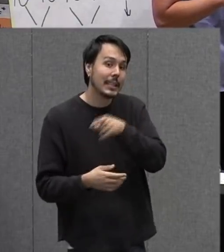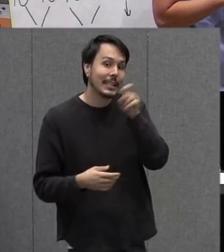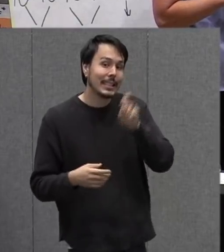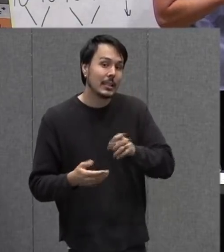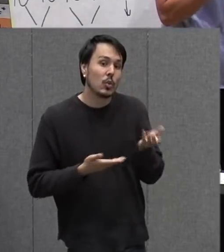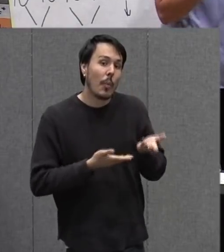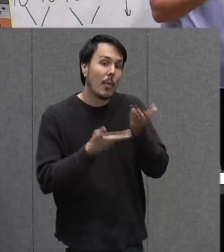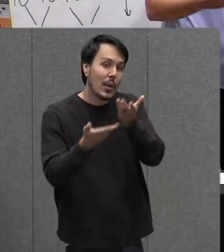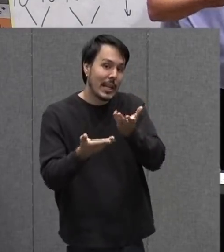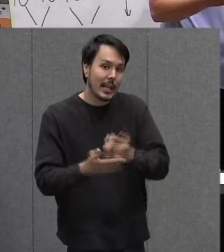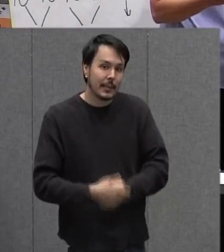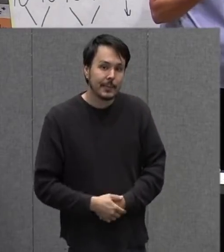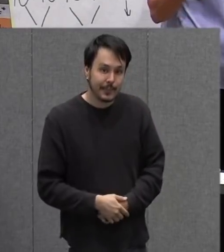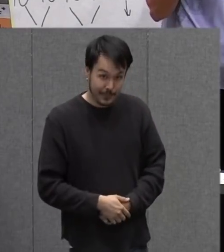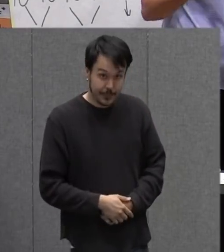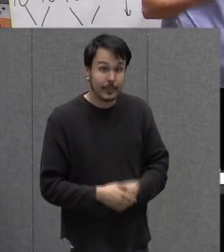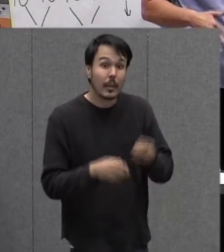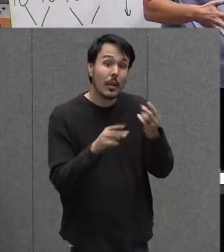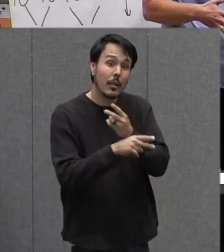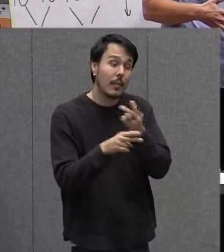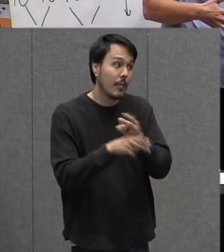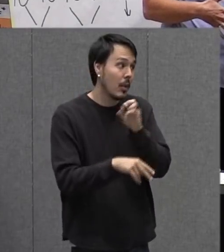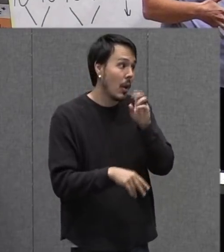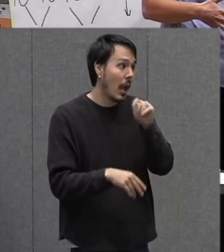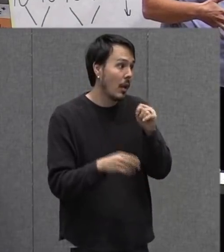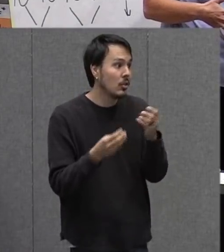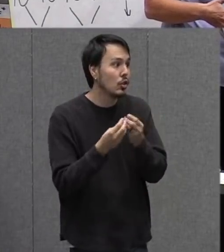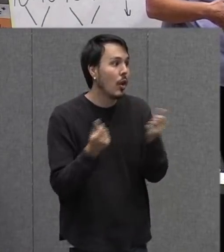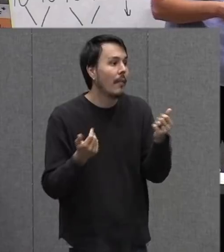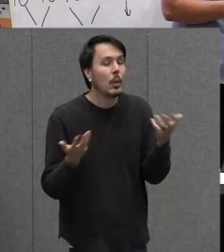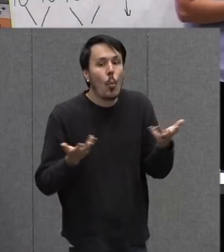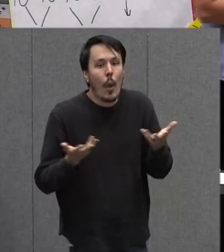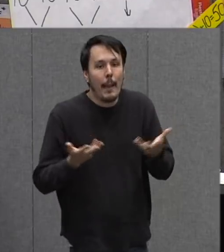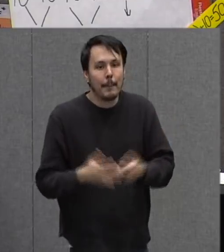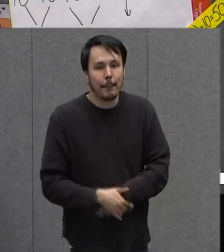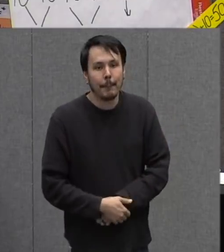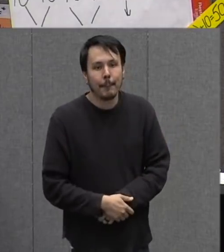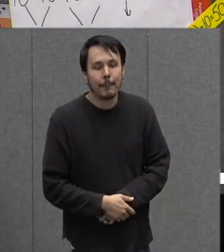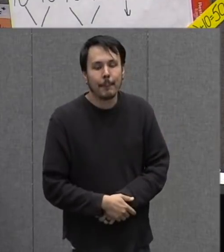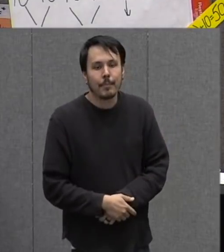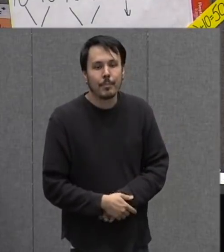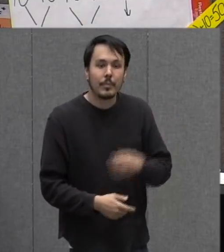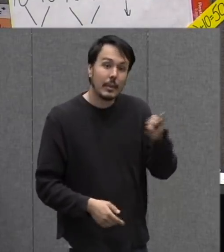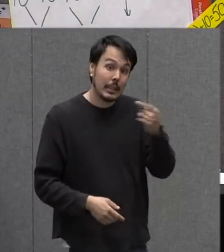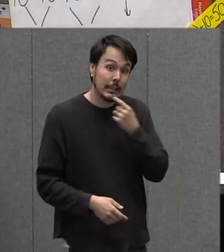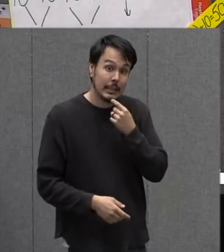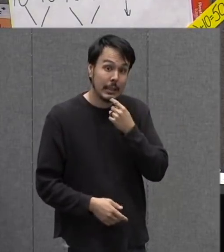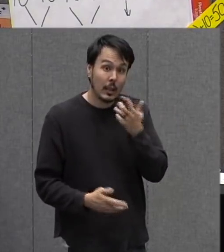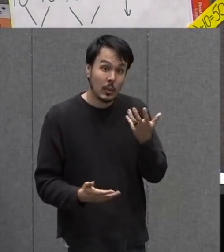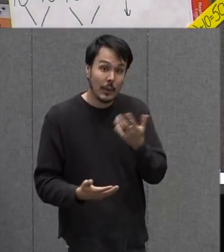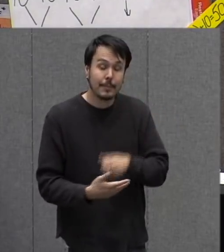class. So let's figure out, what are we solving for this one? This one says, right,